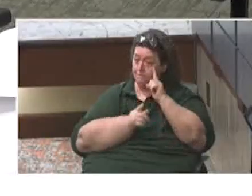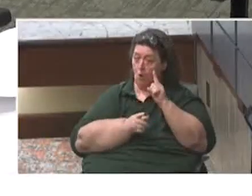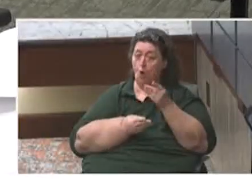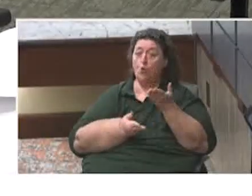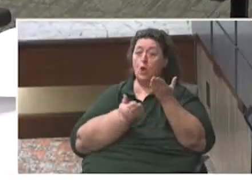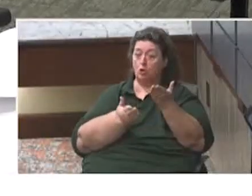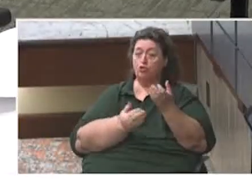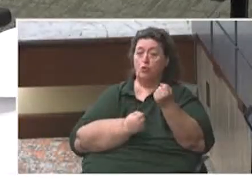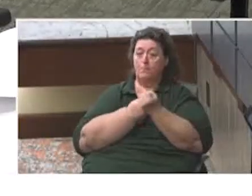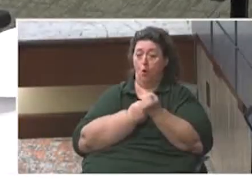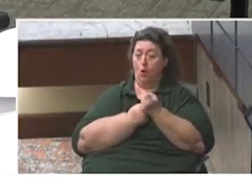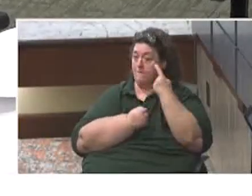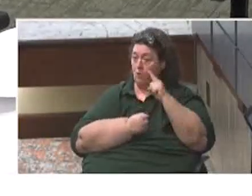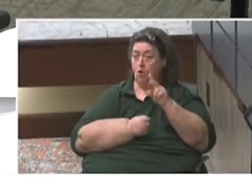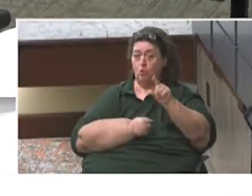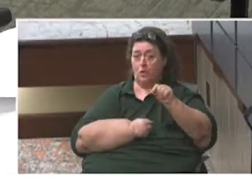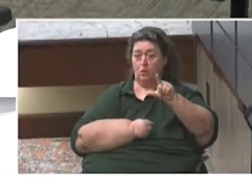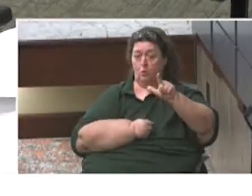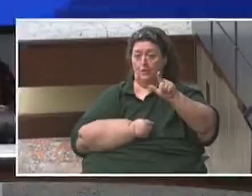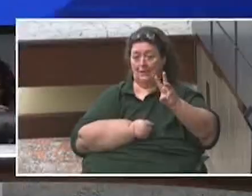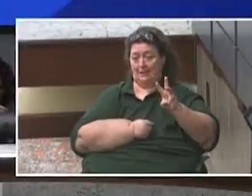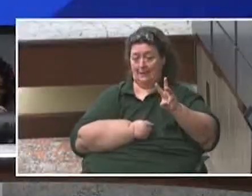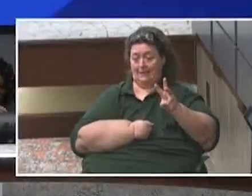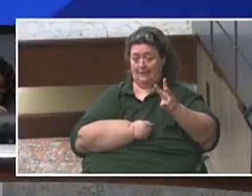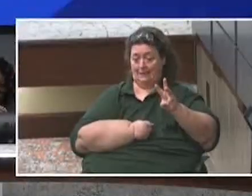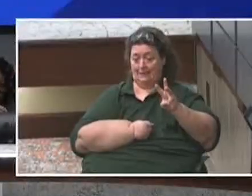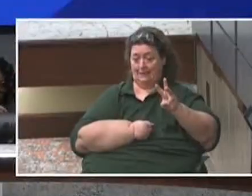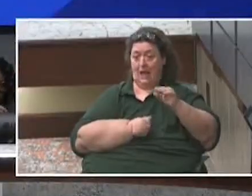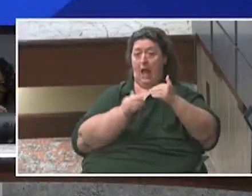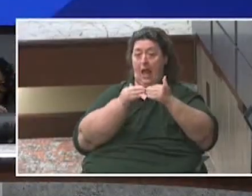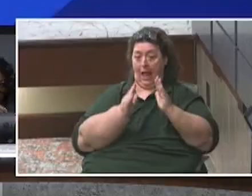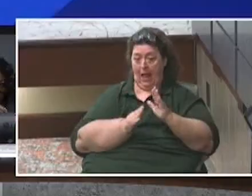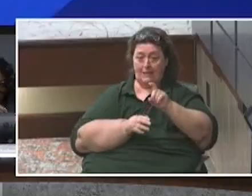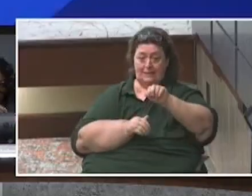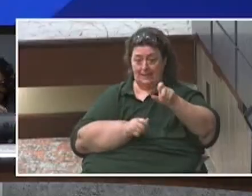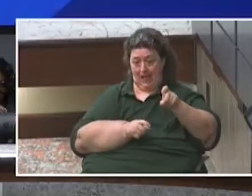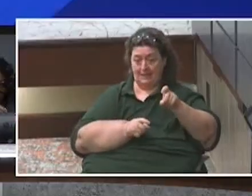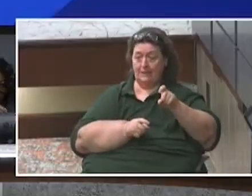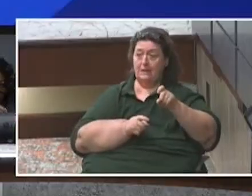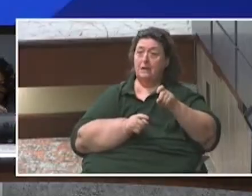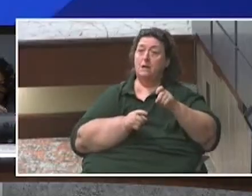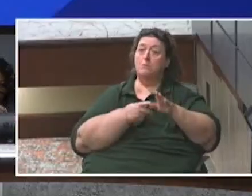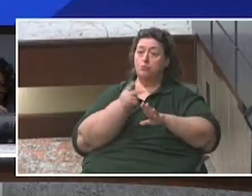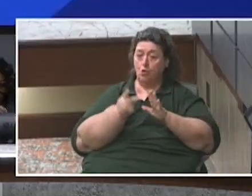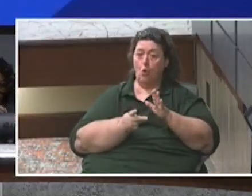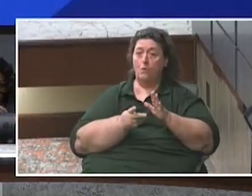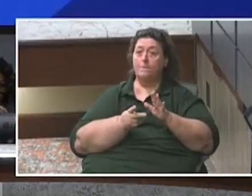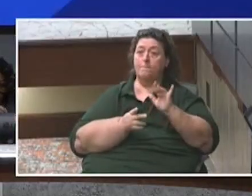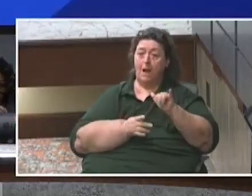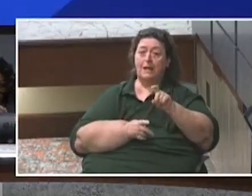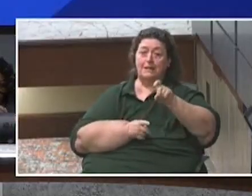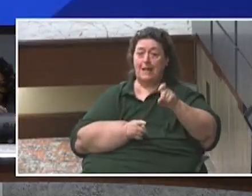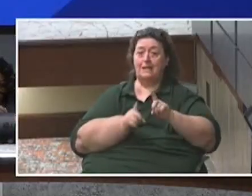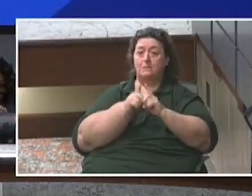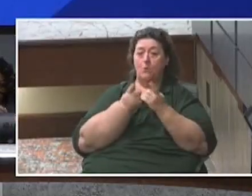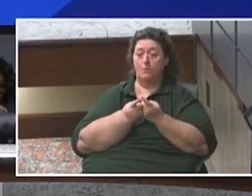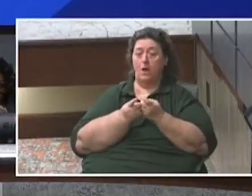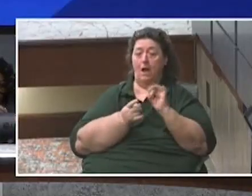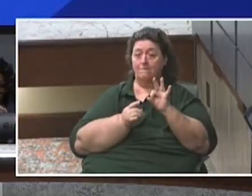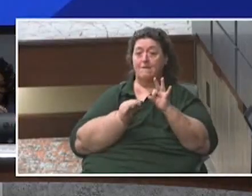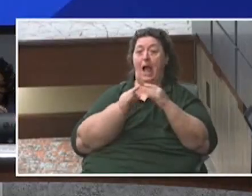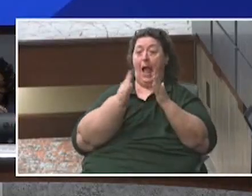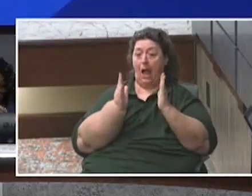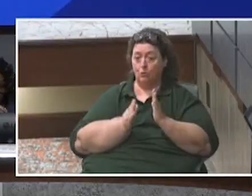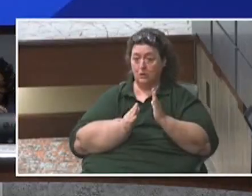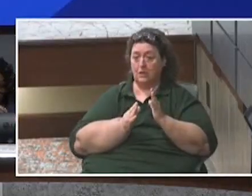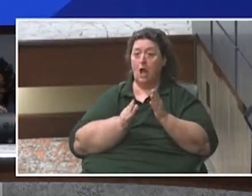of support for the 2026 Housing Tax Credit Program administered by the Texas Department of